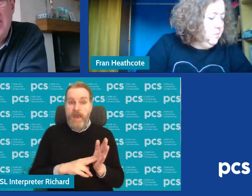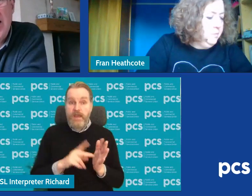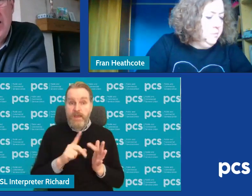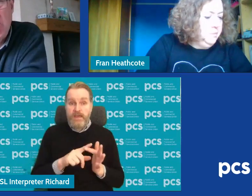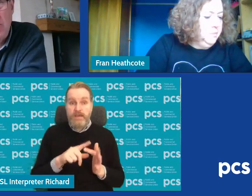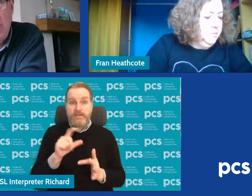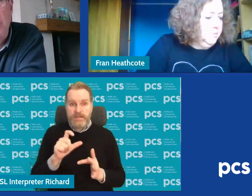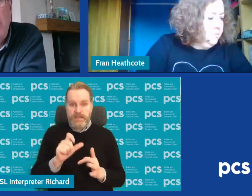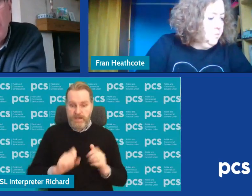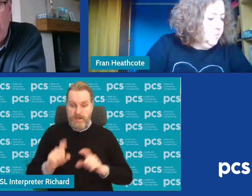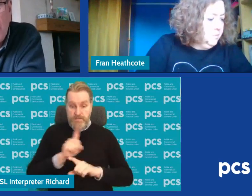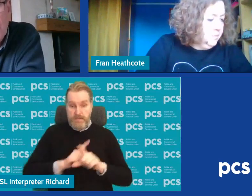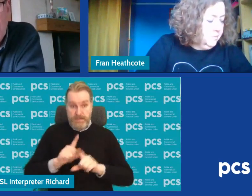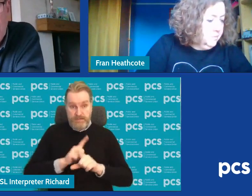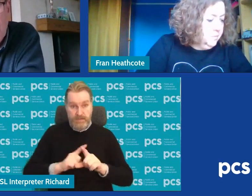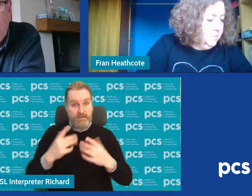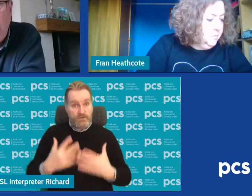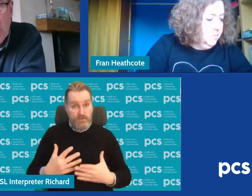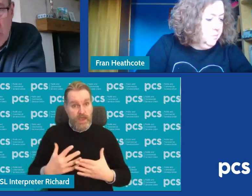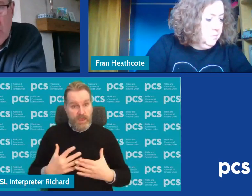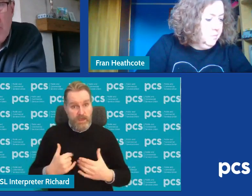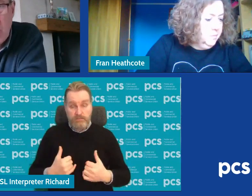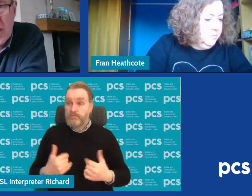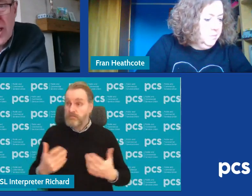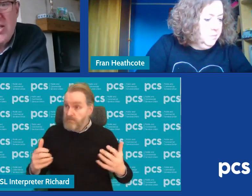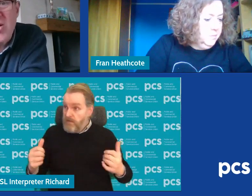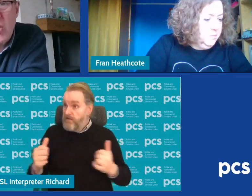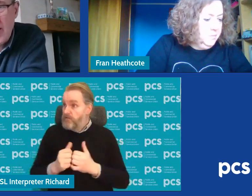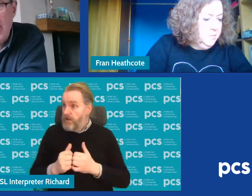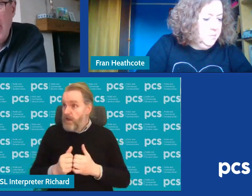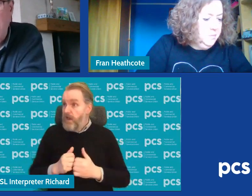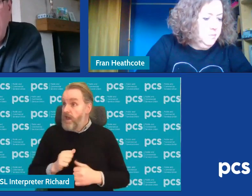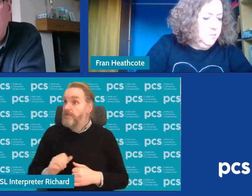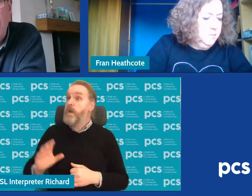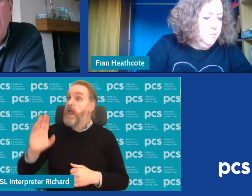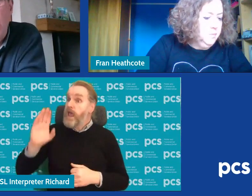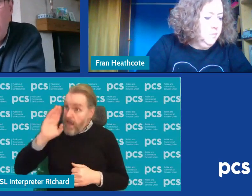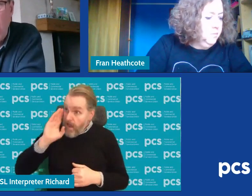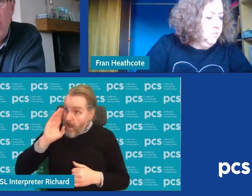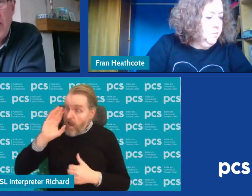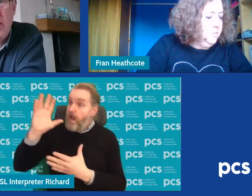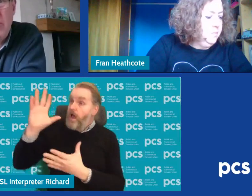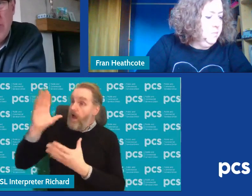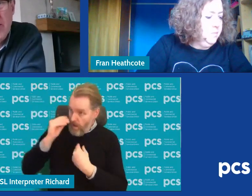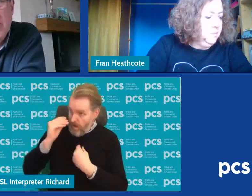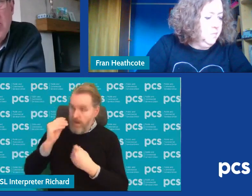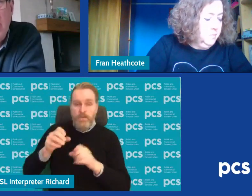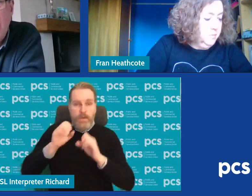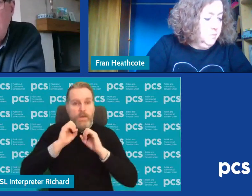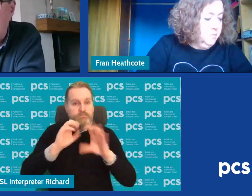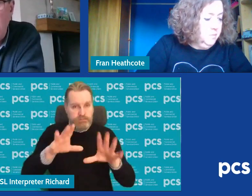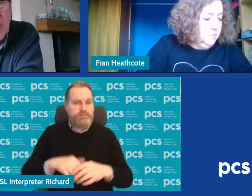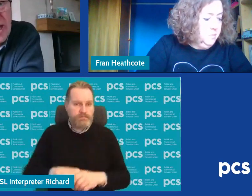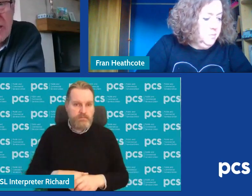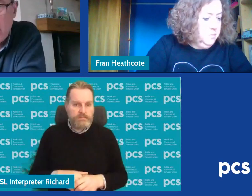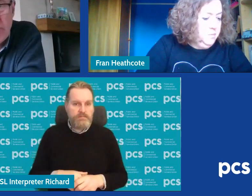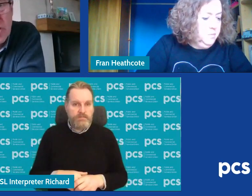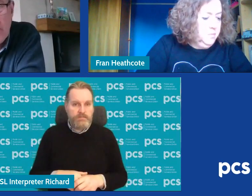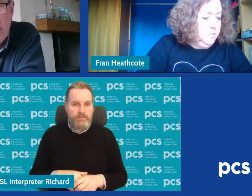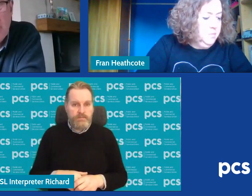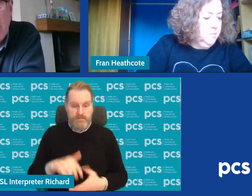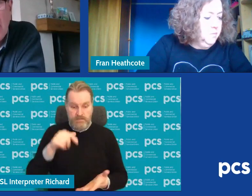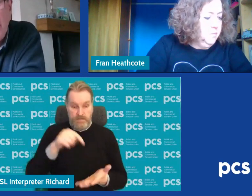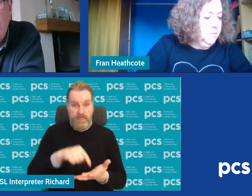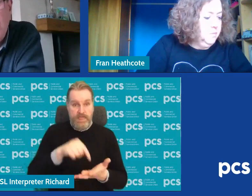there's anything tangible to report, we will report that as quickly as we can by all available means, including having